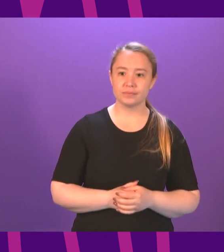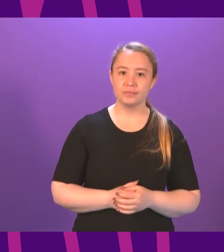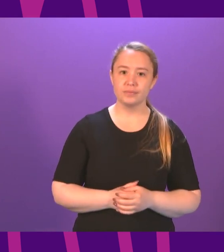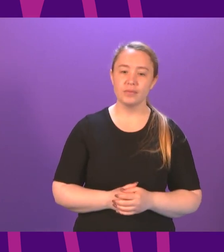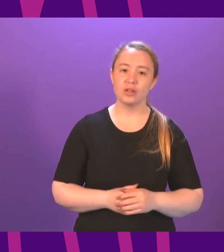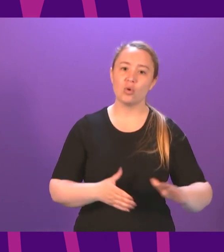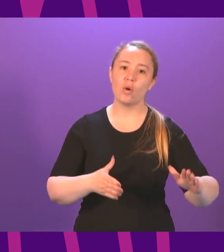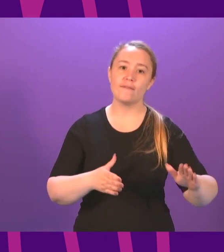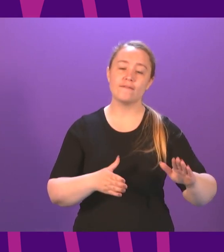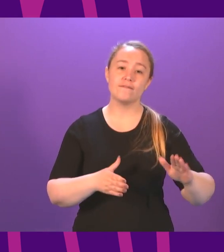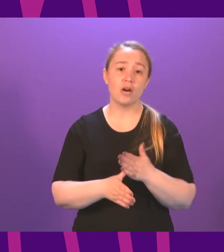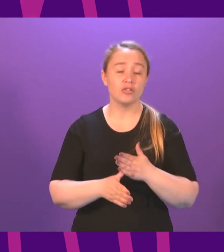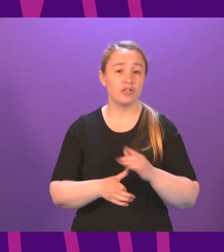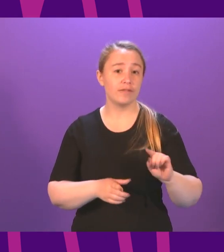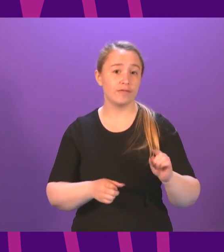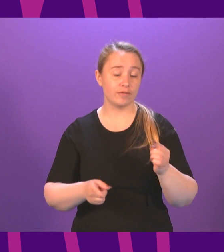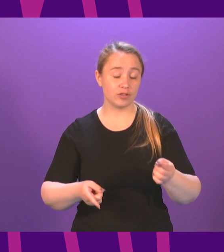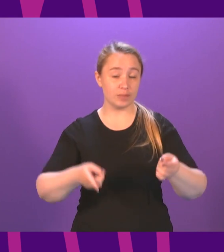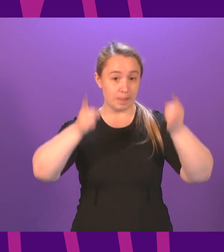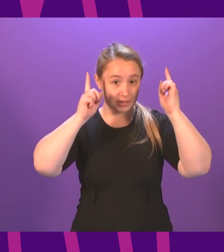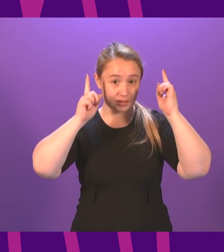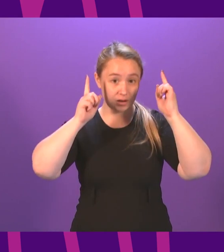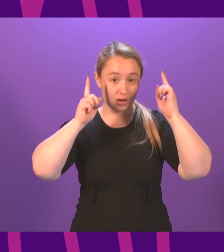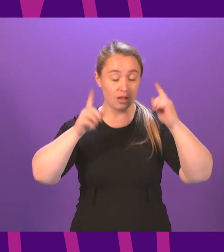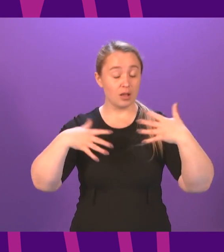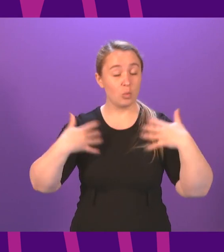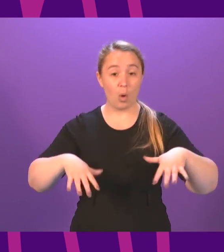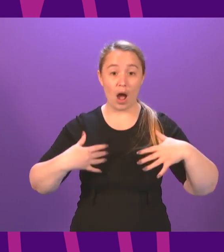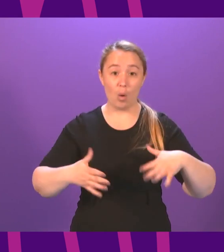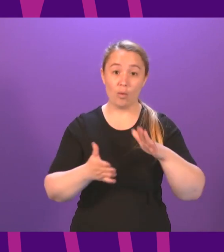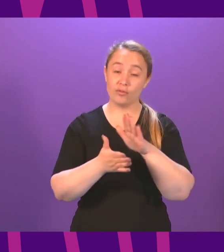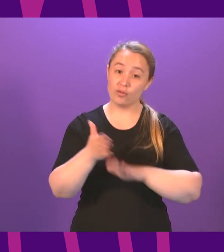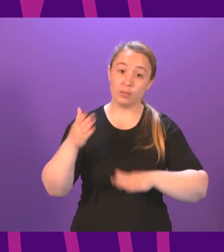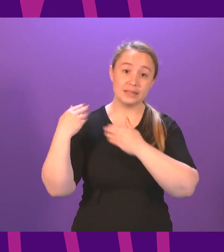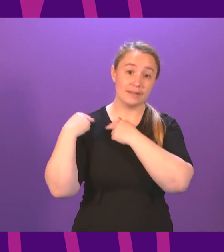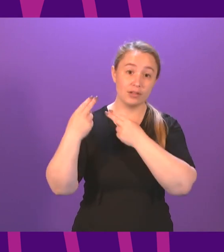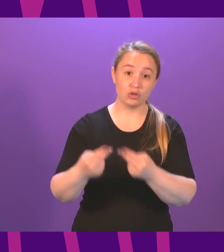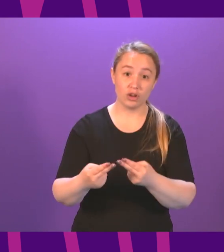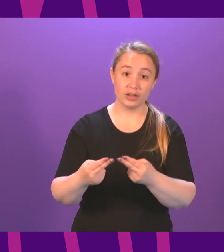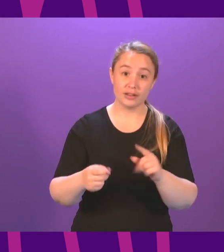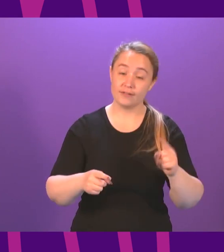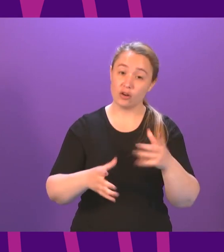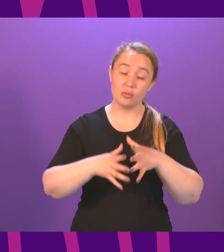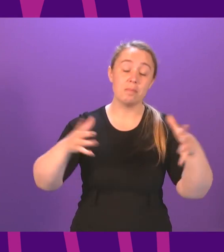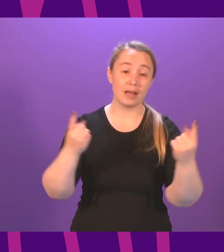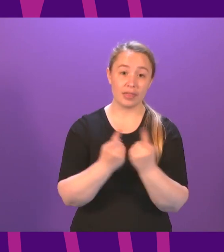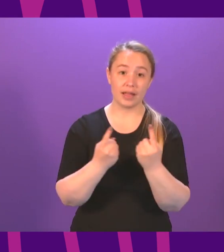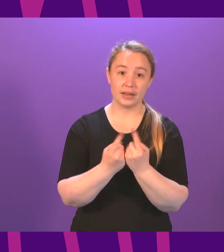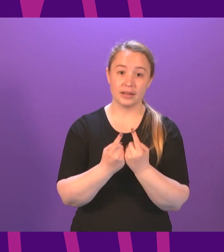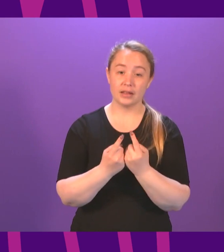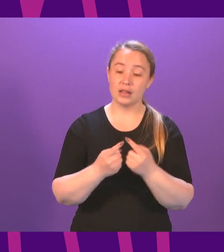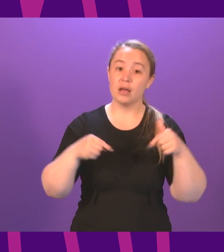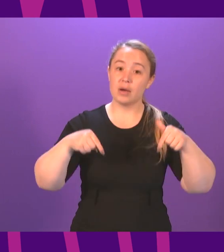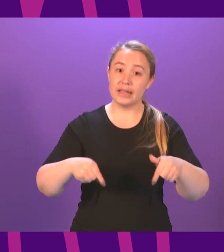our first First Minister, will be the most defining period for our nation since devolution. We meet while we are still in the grip of a public